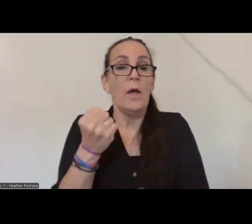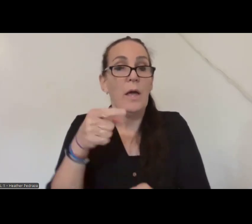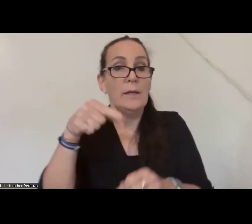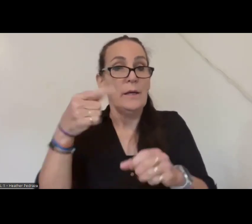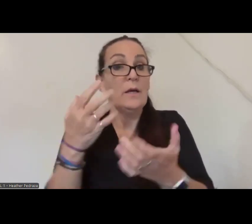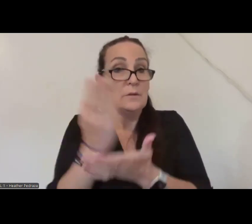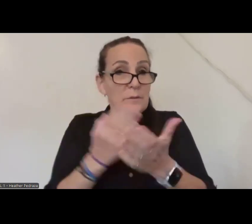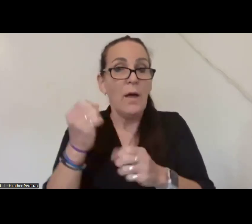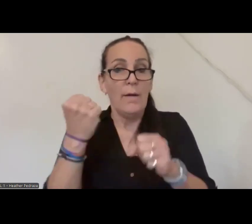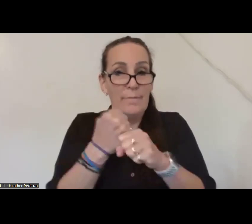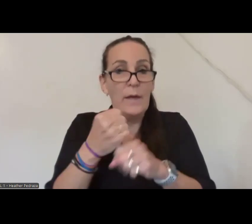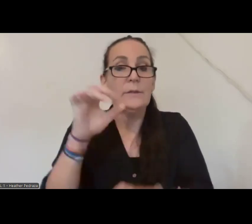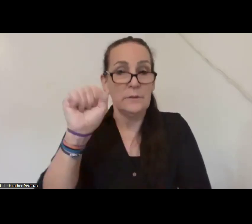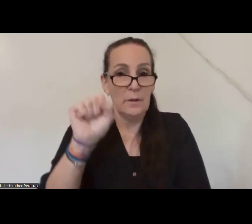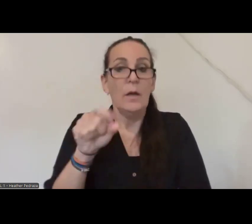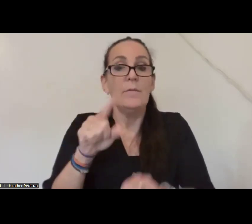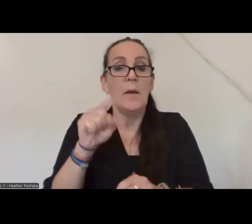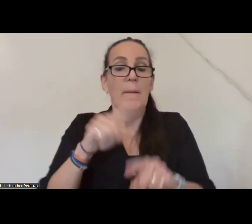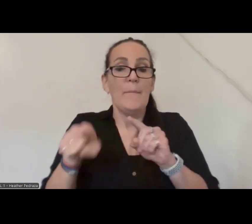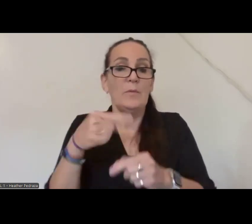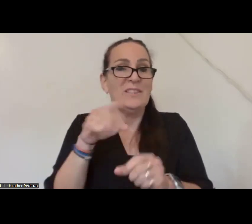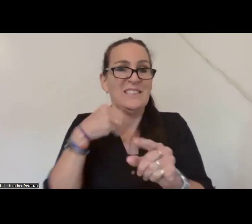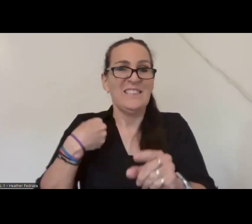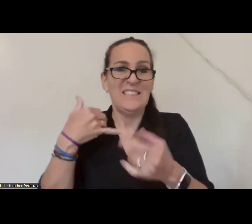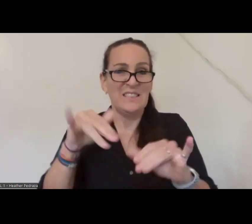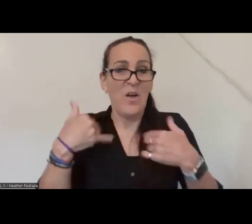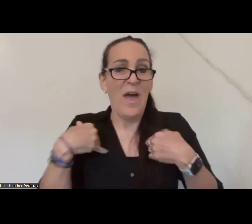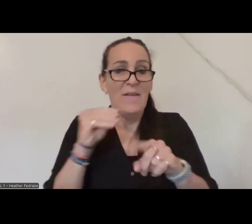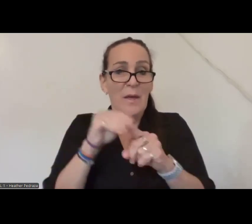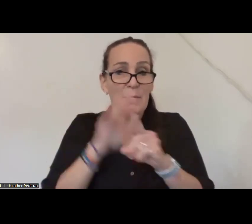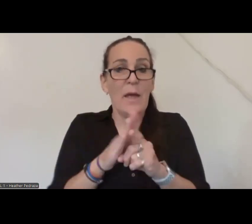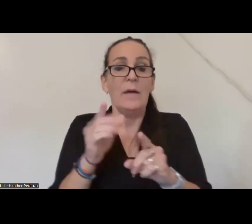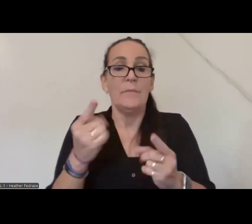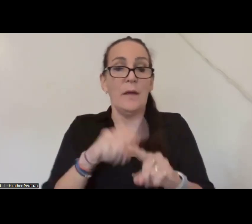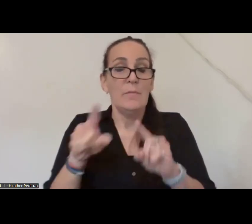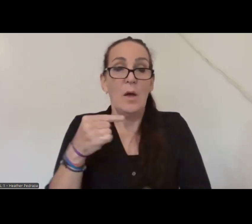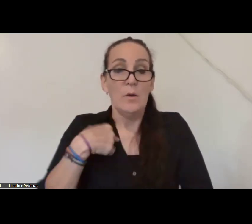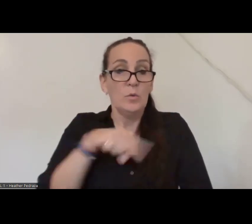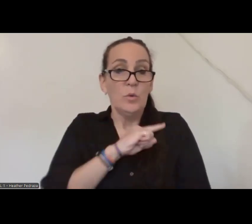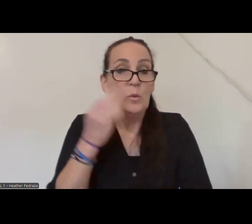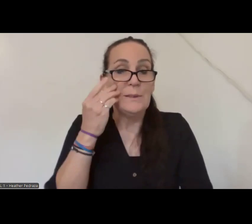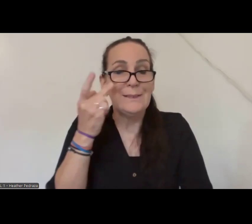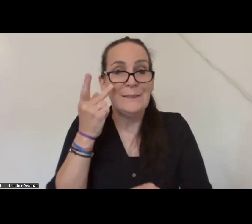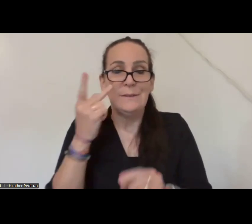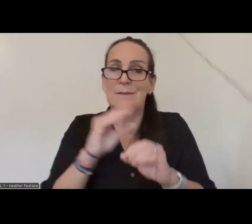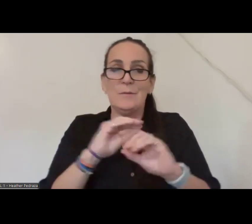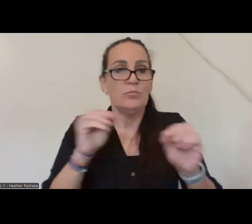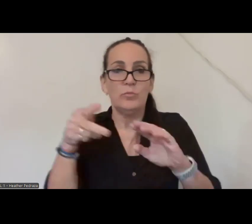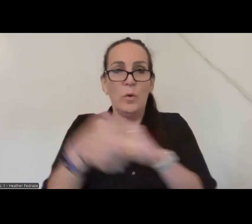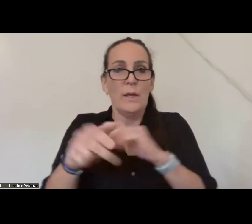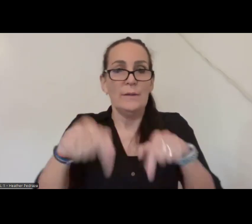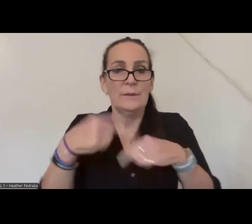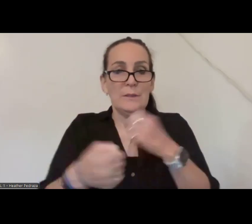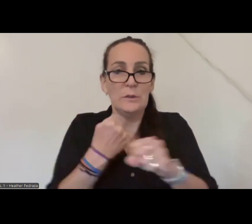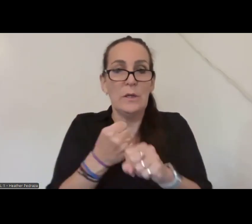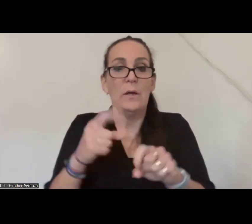of $2,000 as originally proposed. HSS is seeing no cuts this year, but California put a freeze on new enrollment